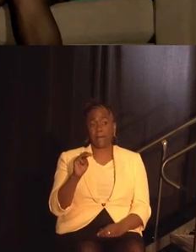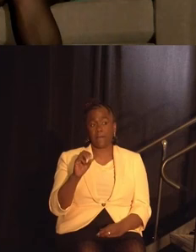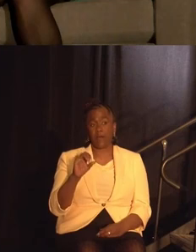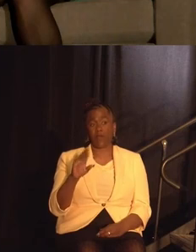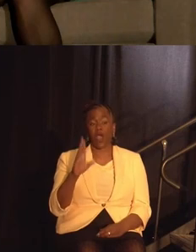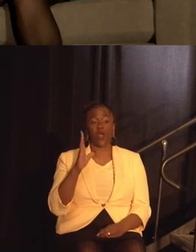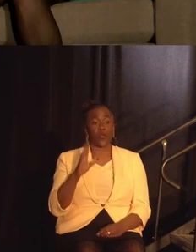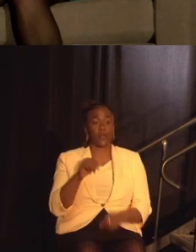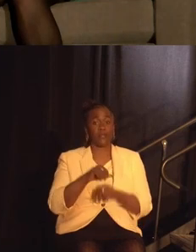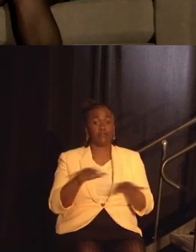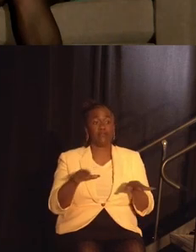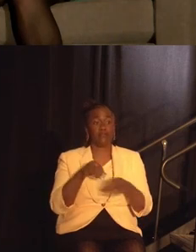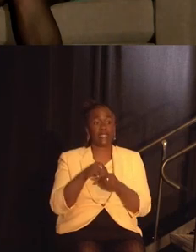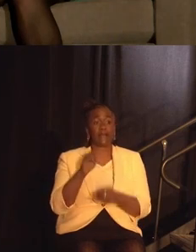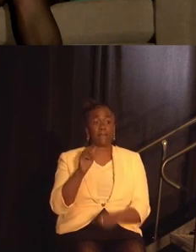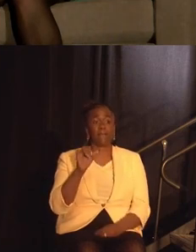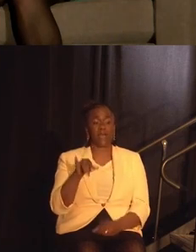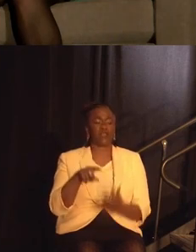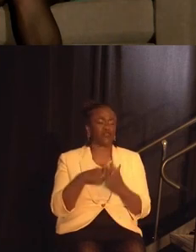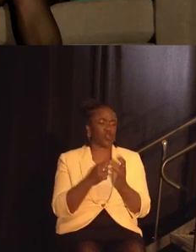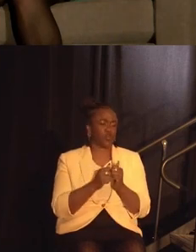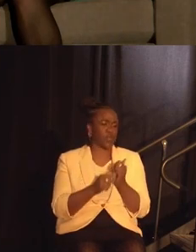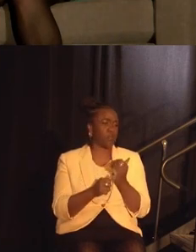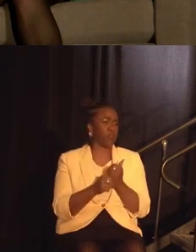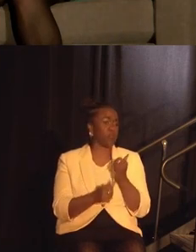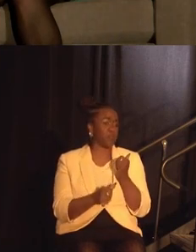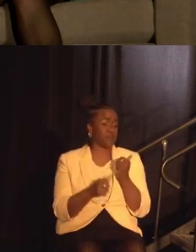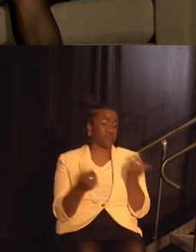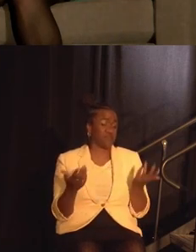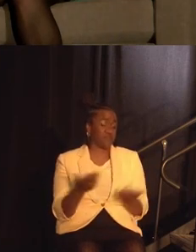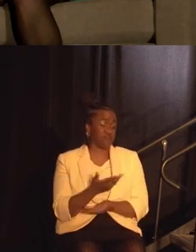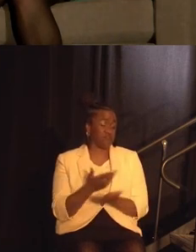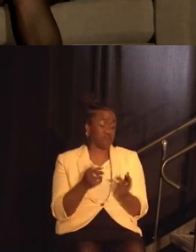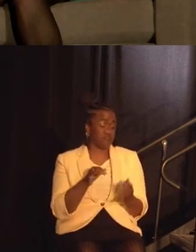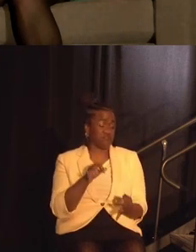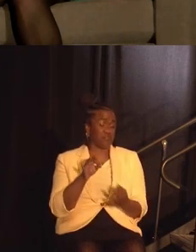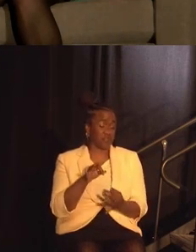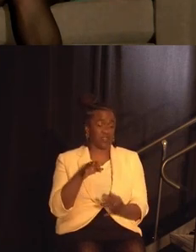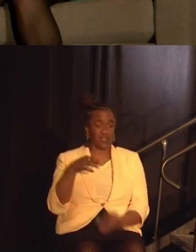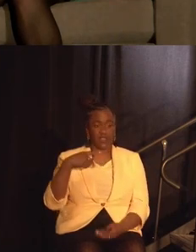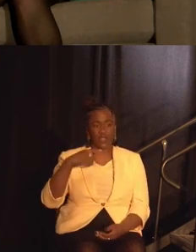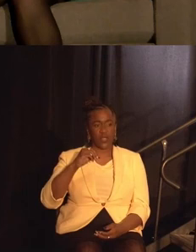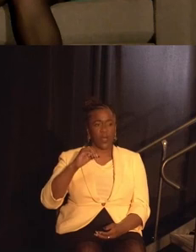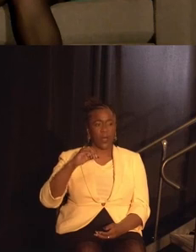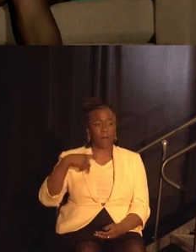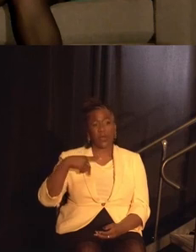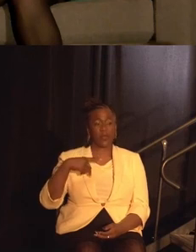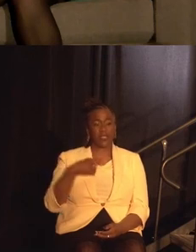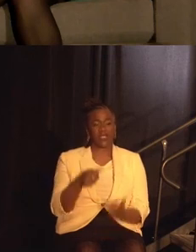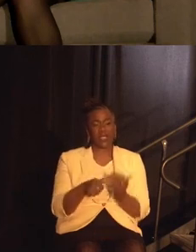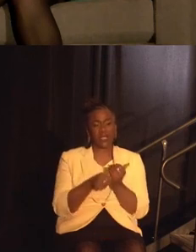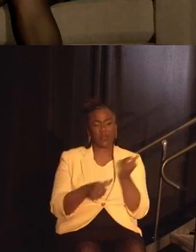in May, starts with poop. So I feel like this is perfect. This is poop perfect.